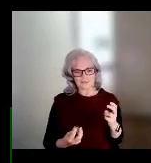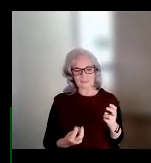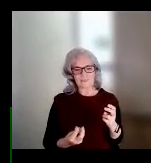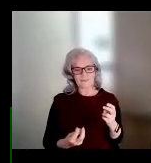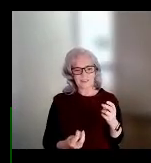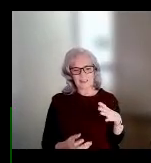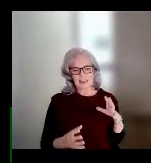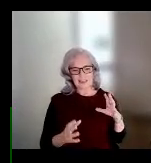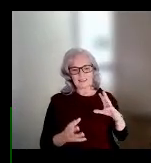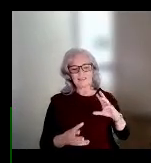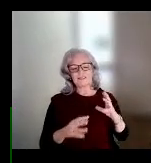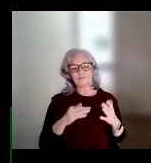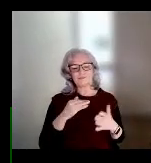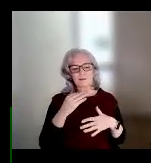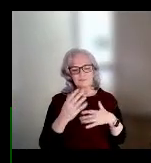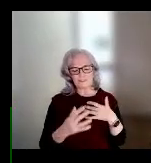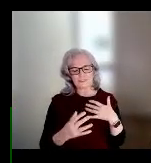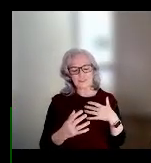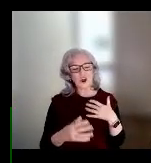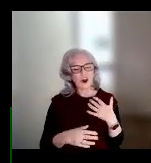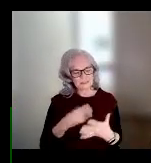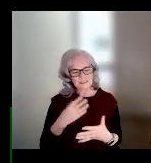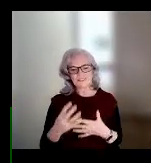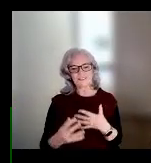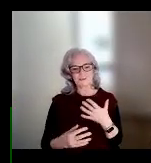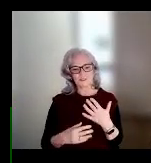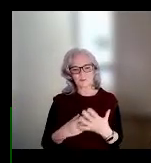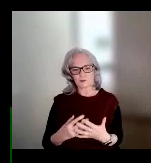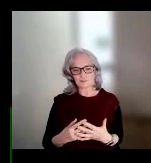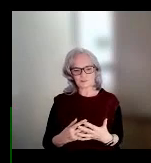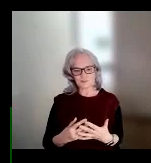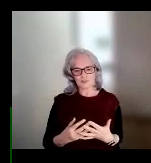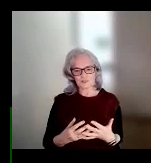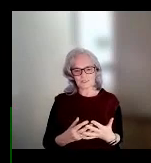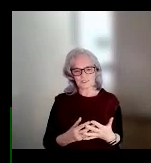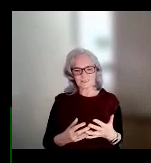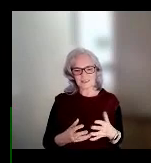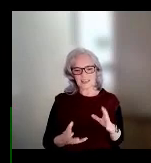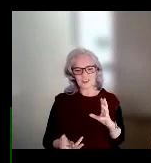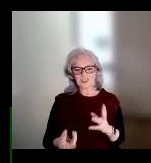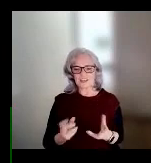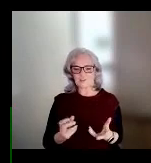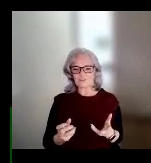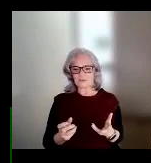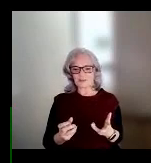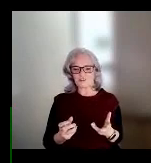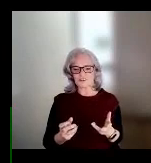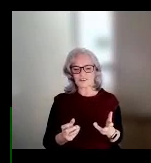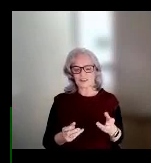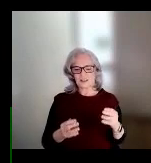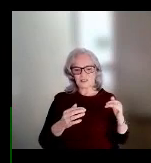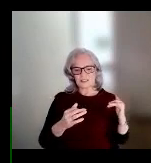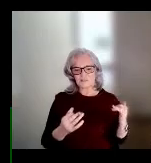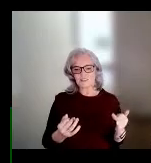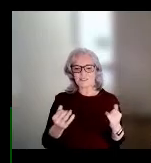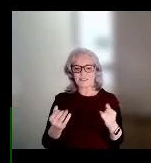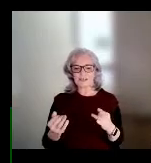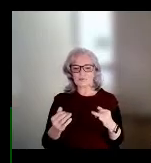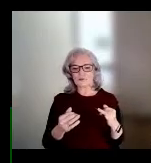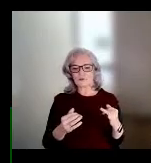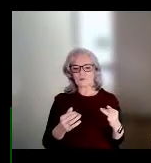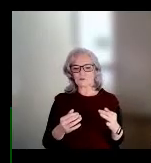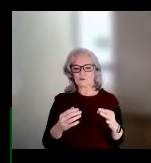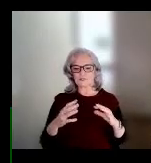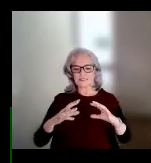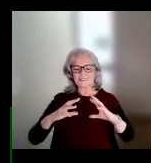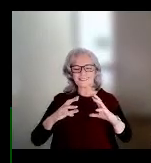for carers, and that the timeliness of the response of services and shared information to give a